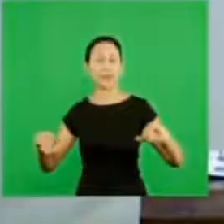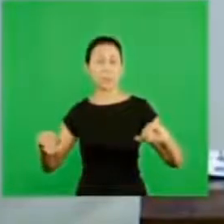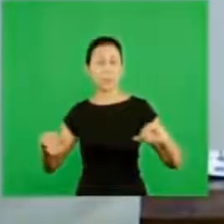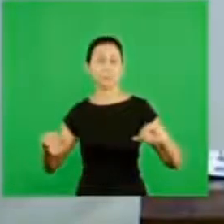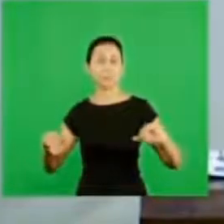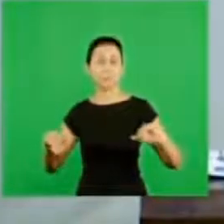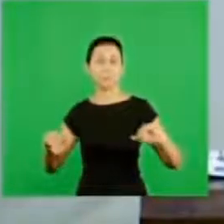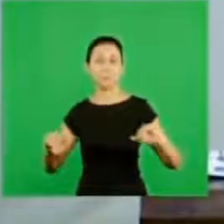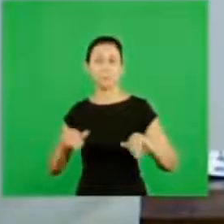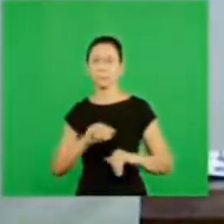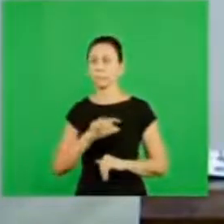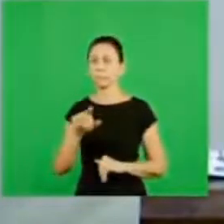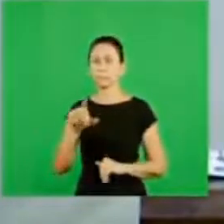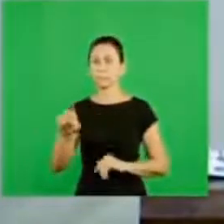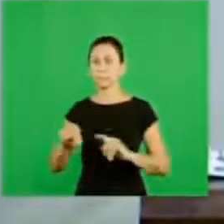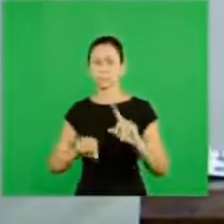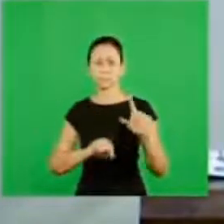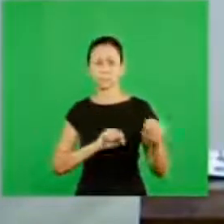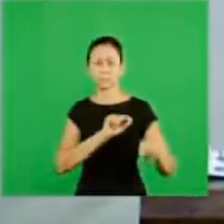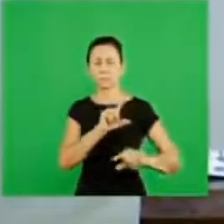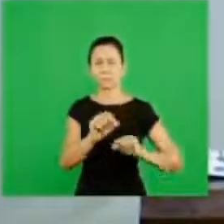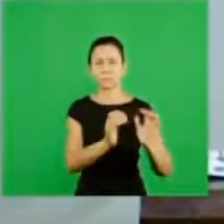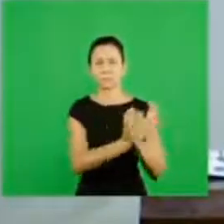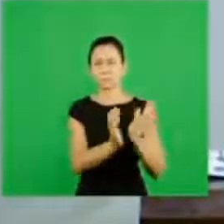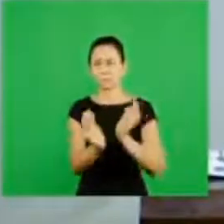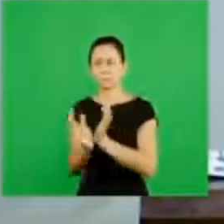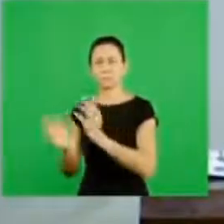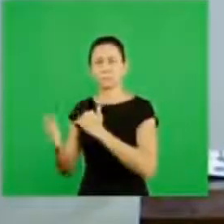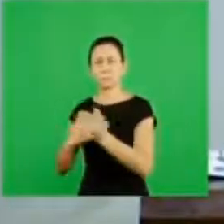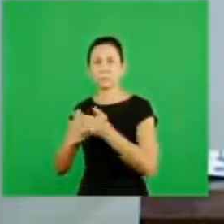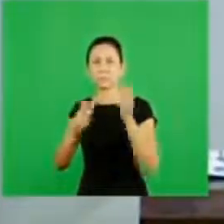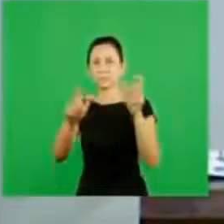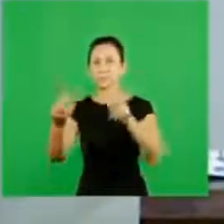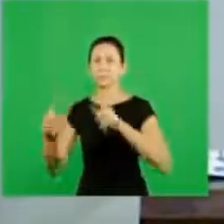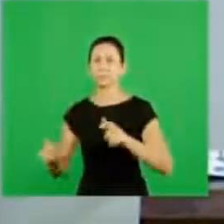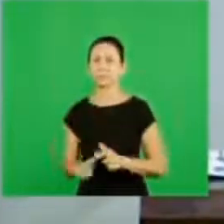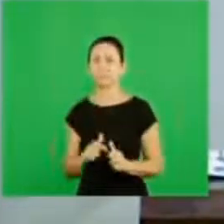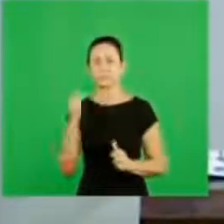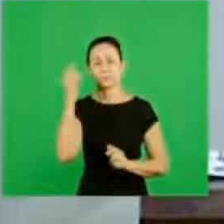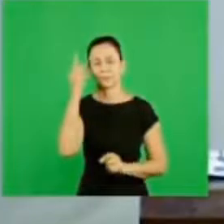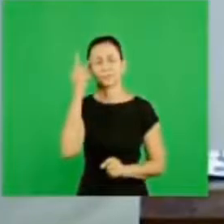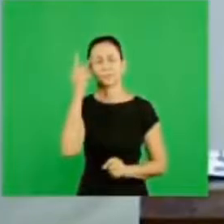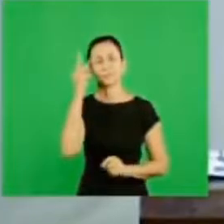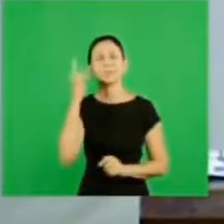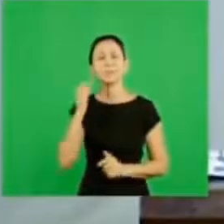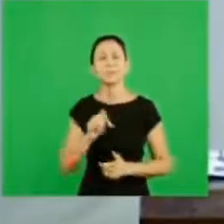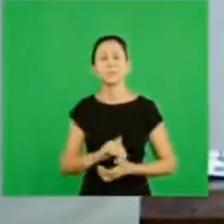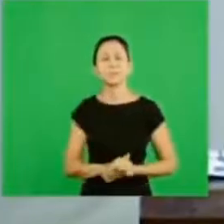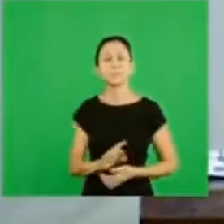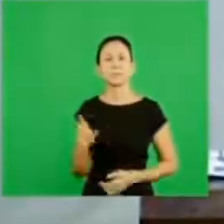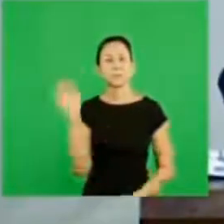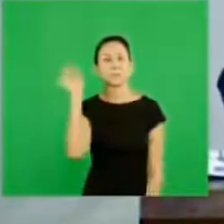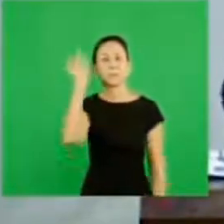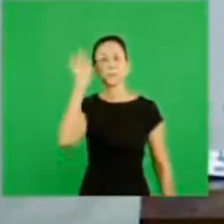The gospel has to be above this and far away from this. They choose men here and